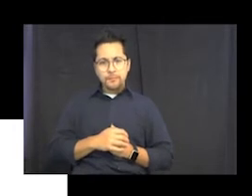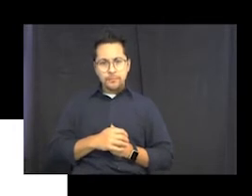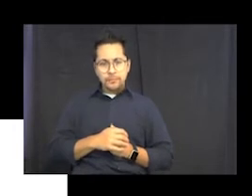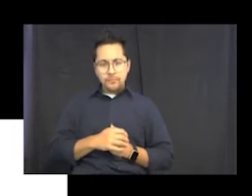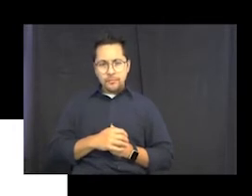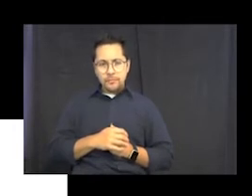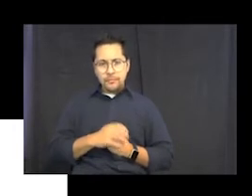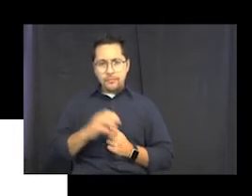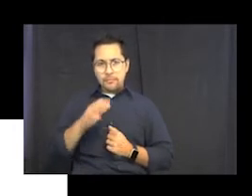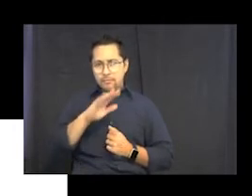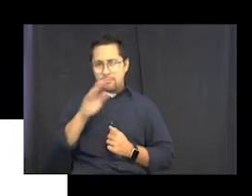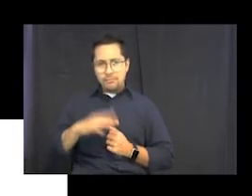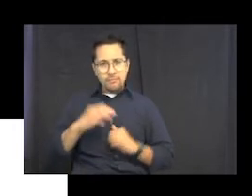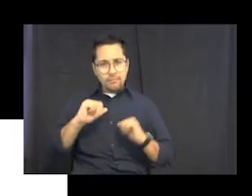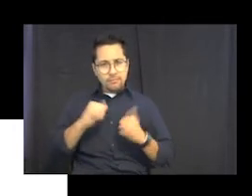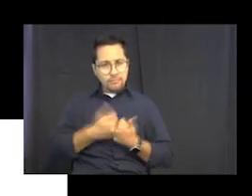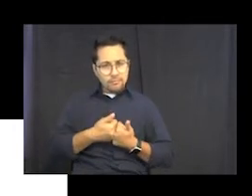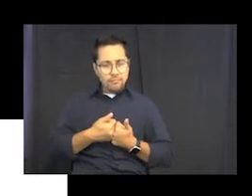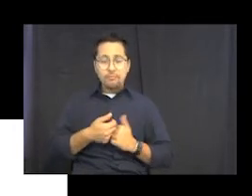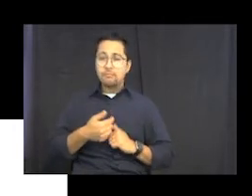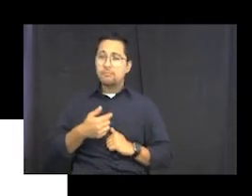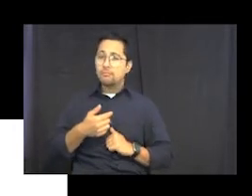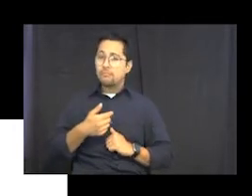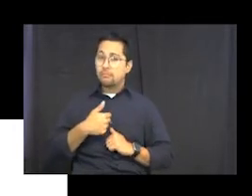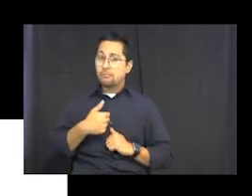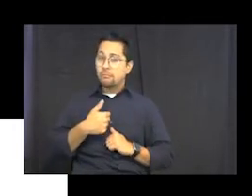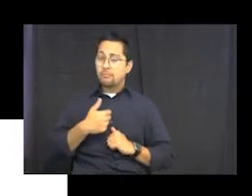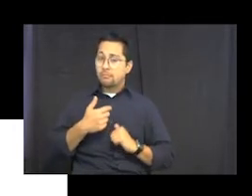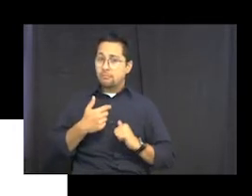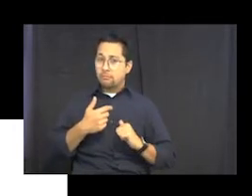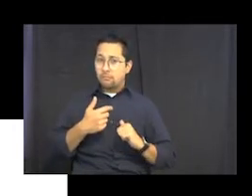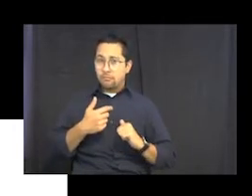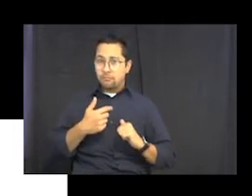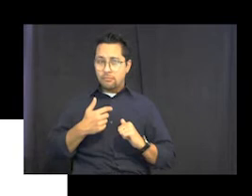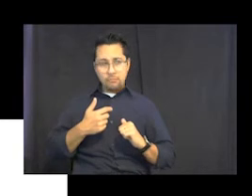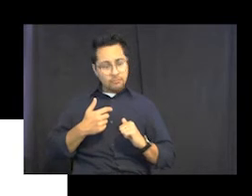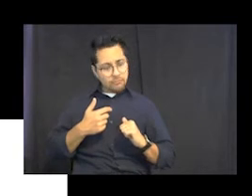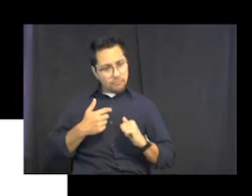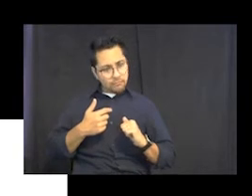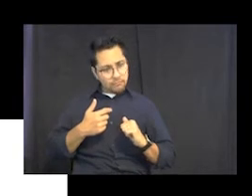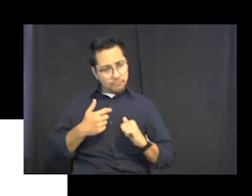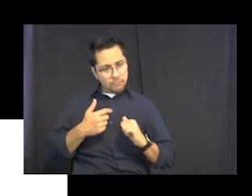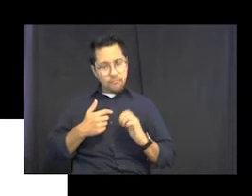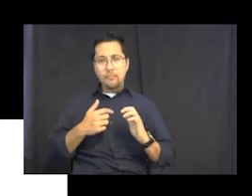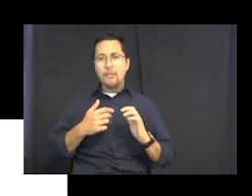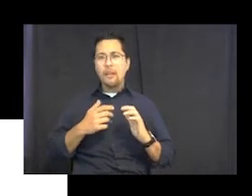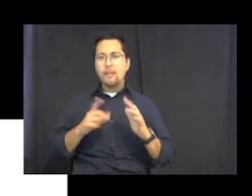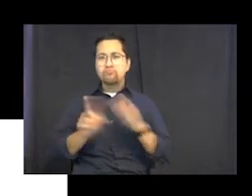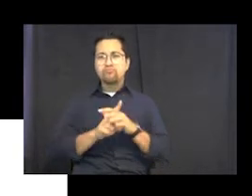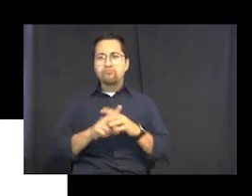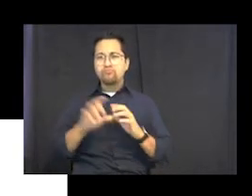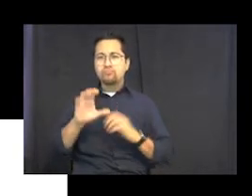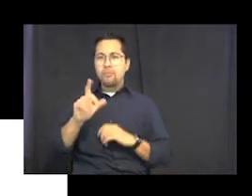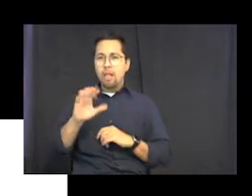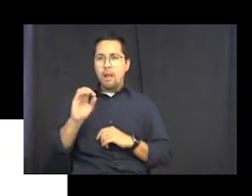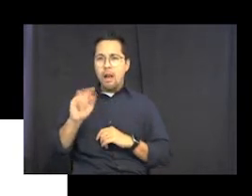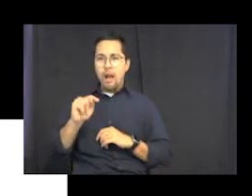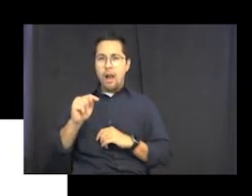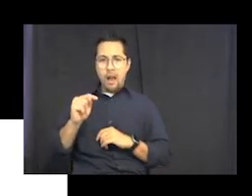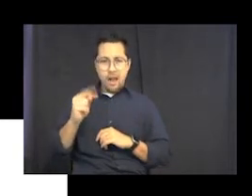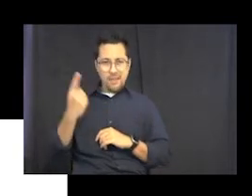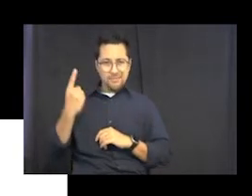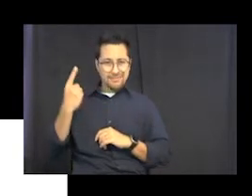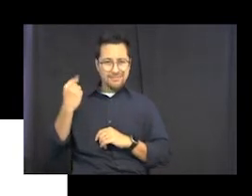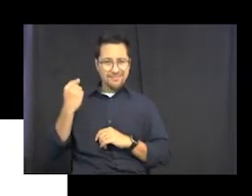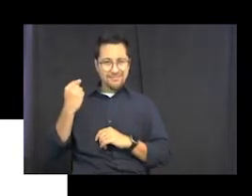Another challenge, I developed a cough a year ago besides having